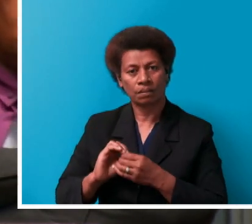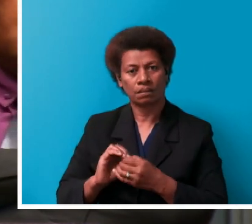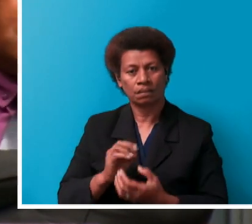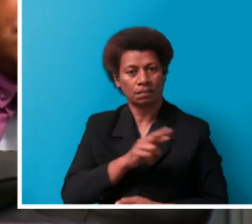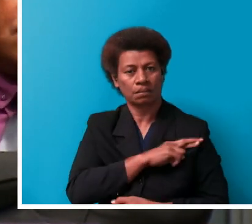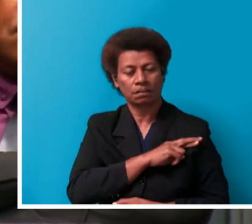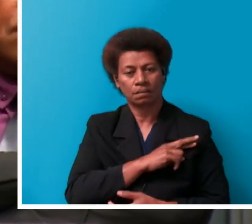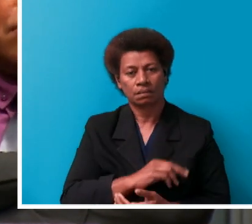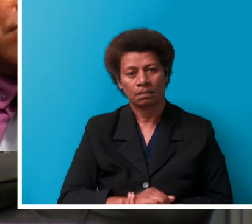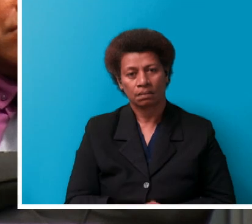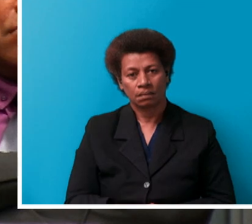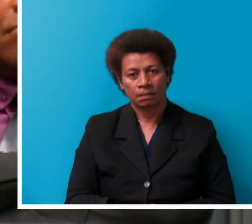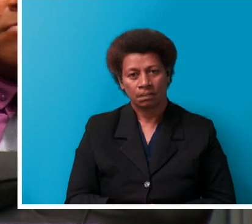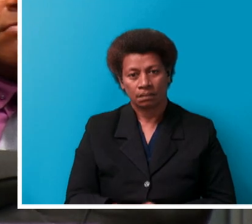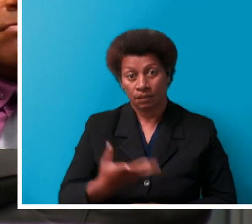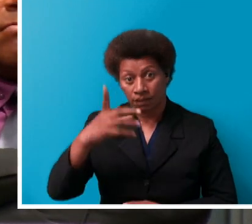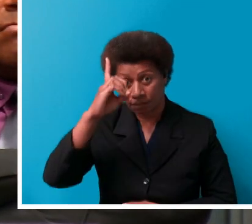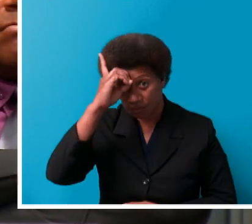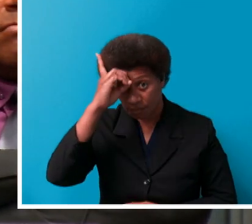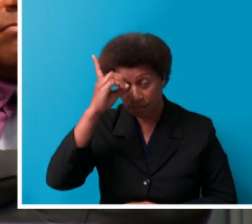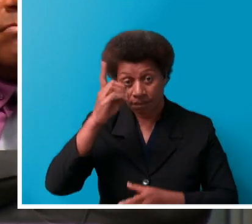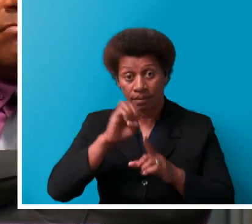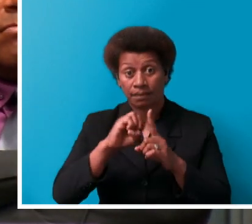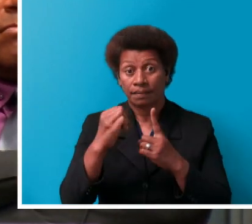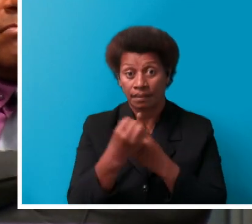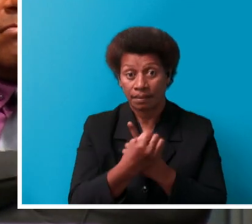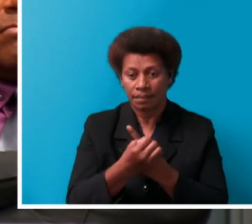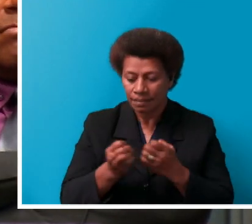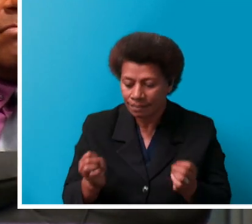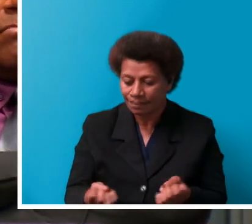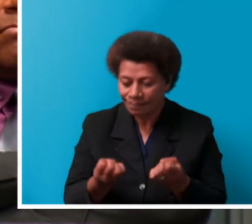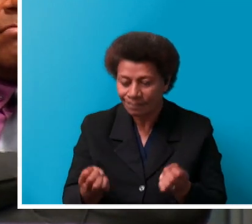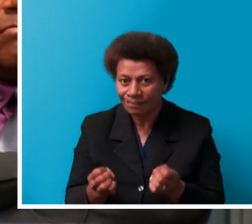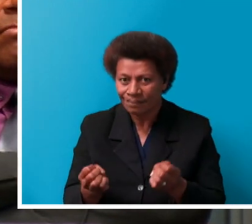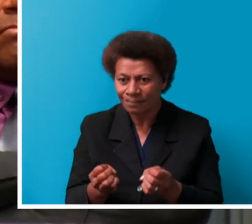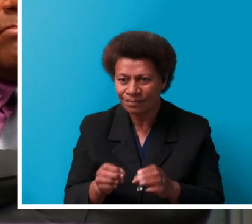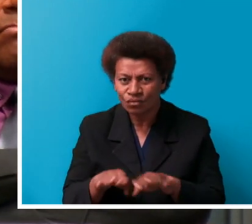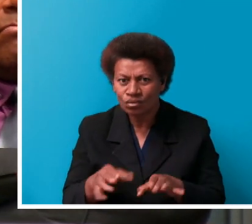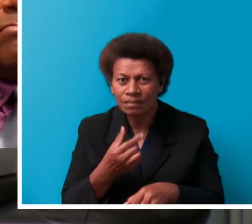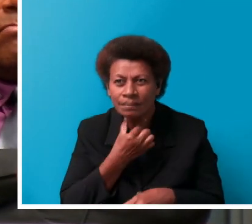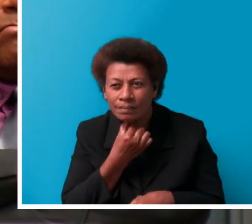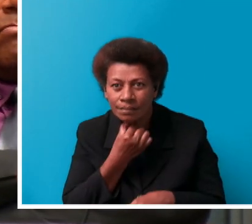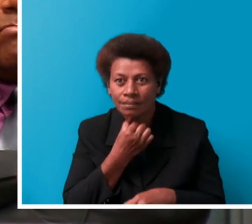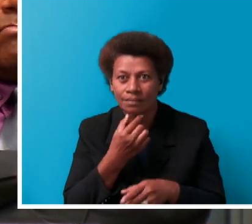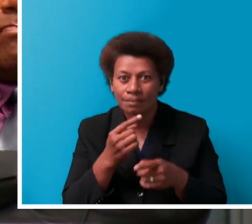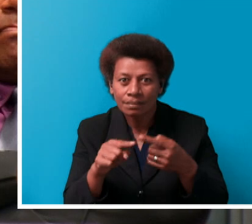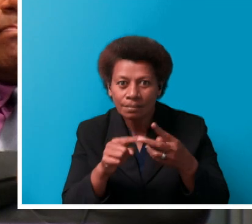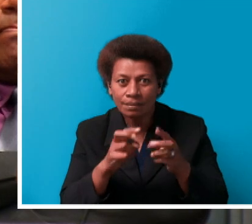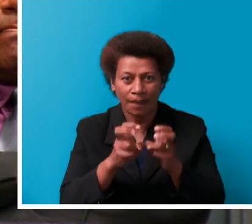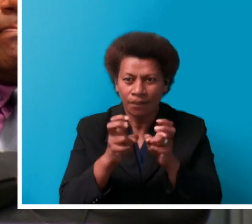By enabling an educational environment that nurtures curiosity, problem solving, and